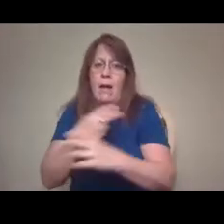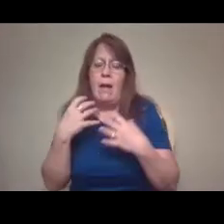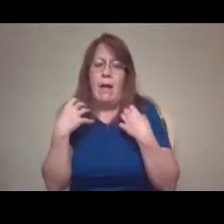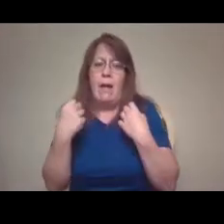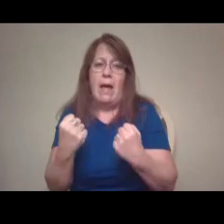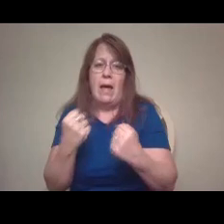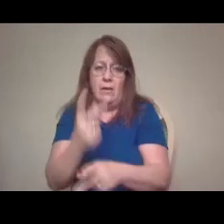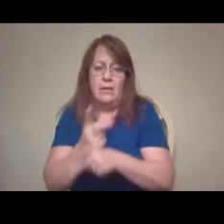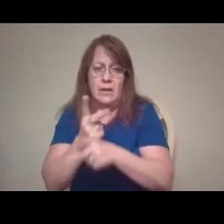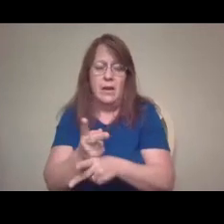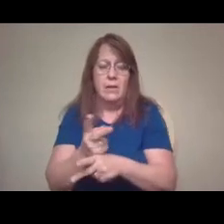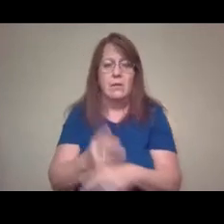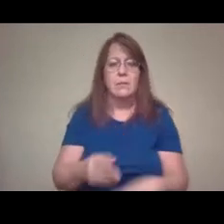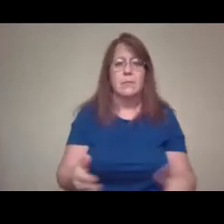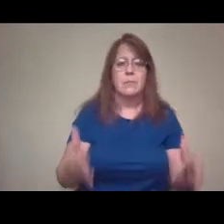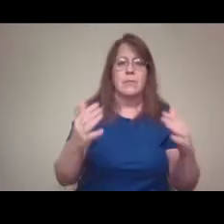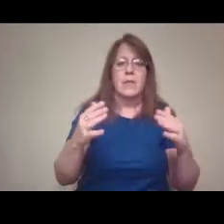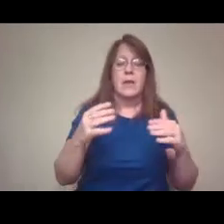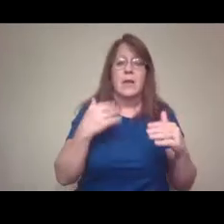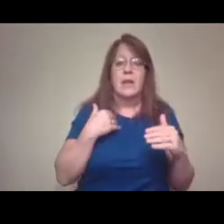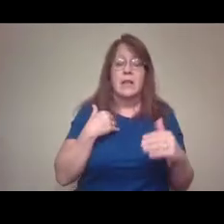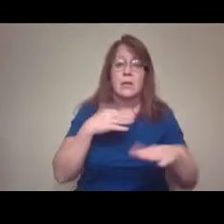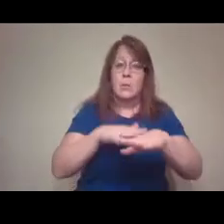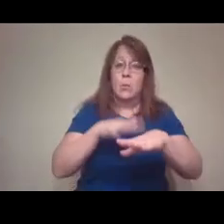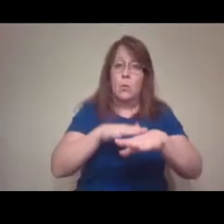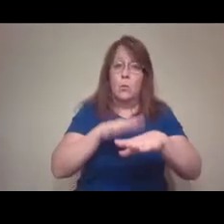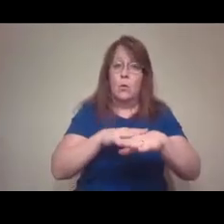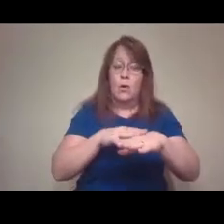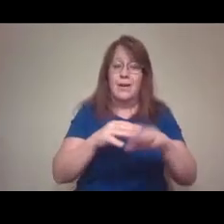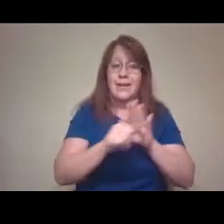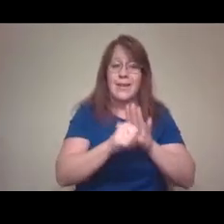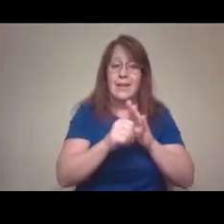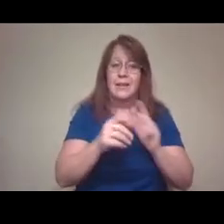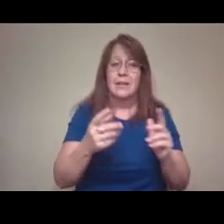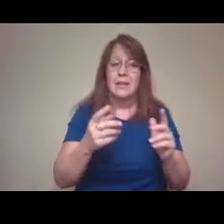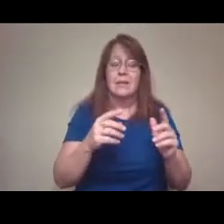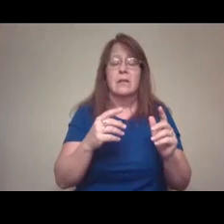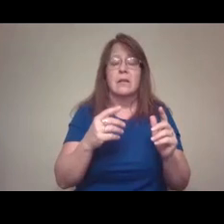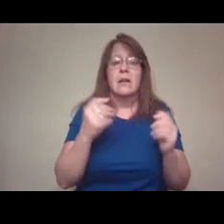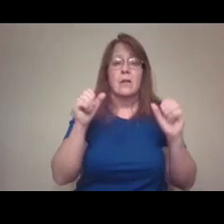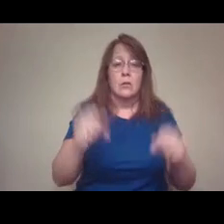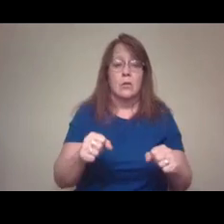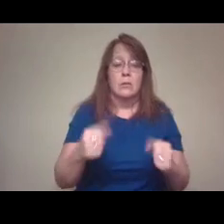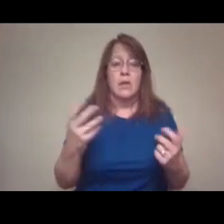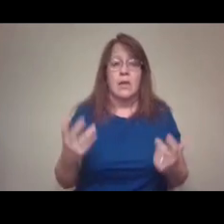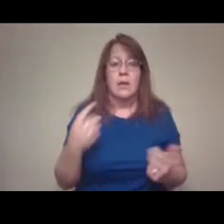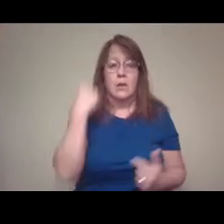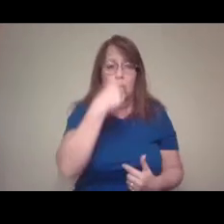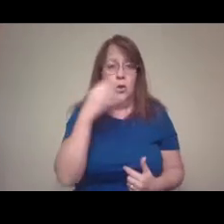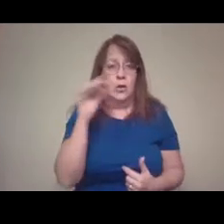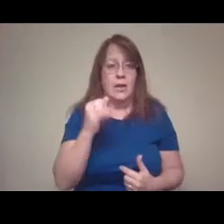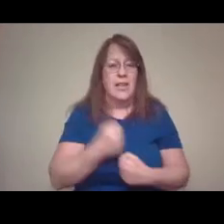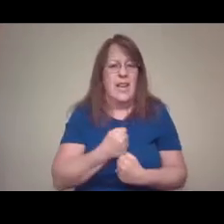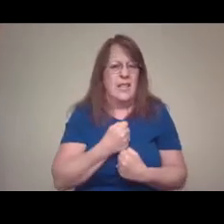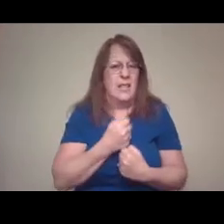warning signs or clues that can indicate that a person may be at immediate risk for suicide. This could be or look like expressing feelings